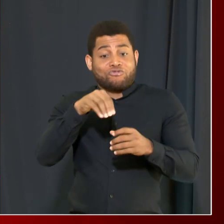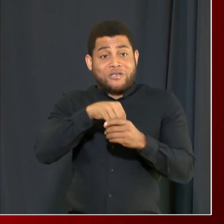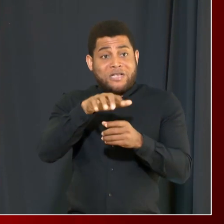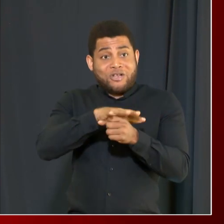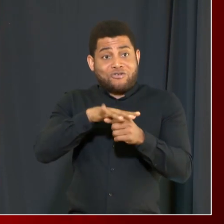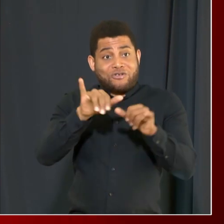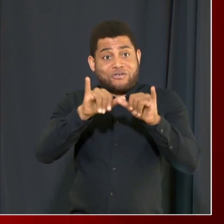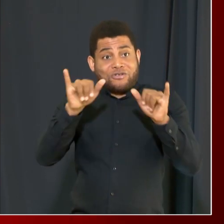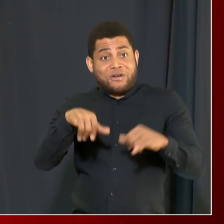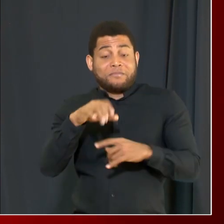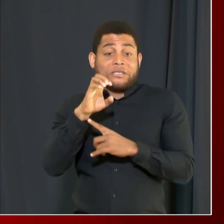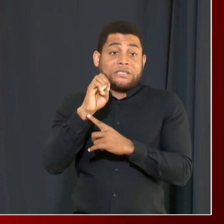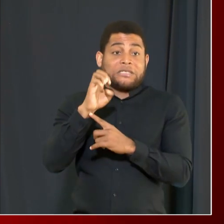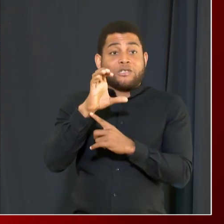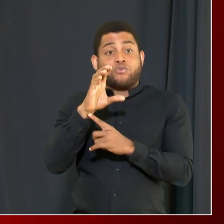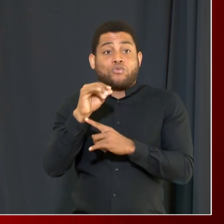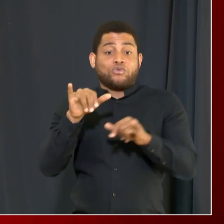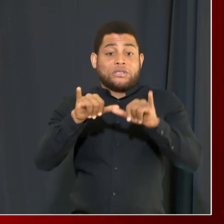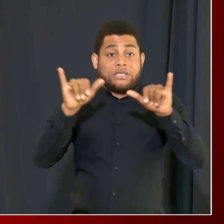an accurate statement.